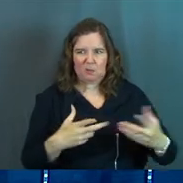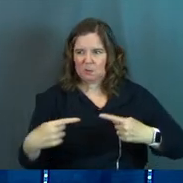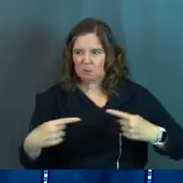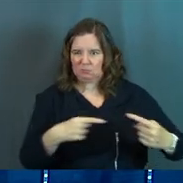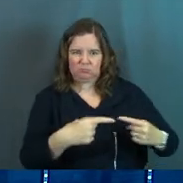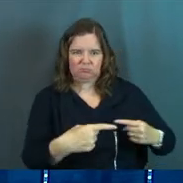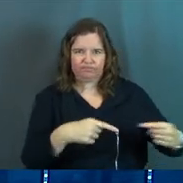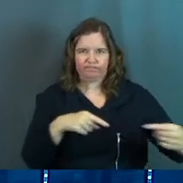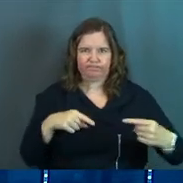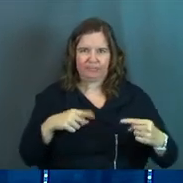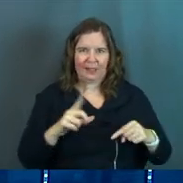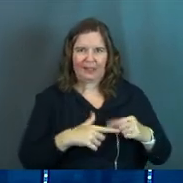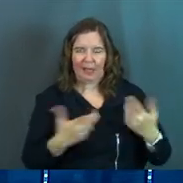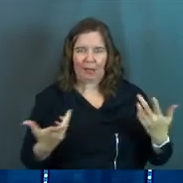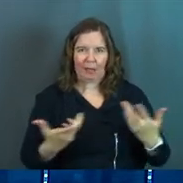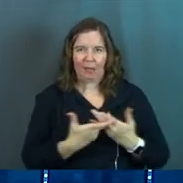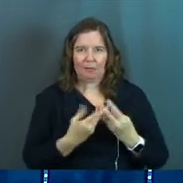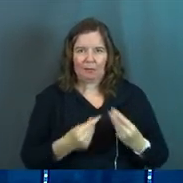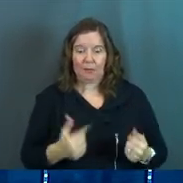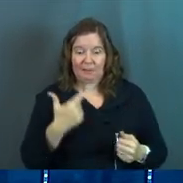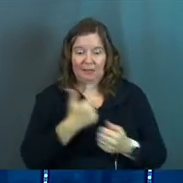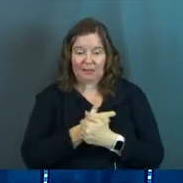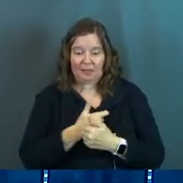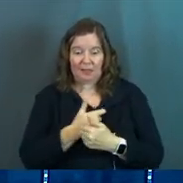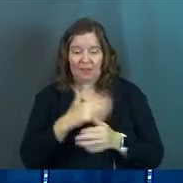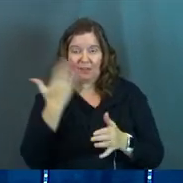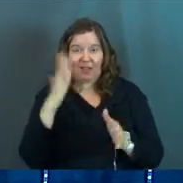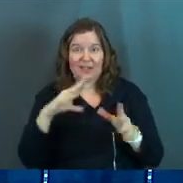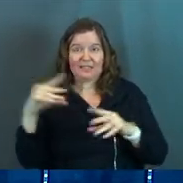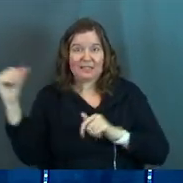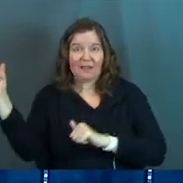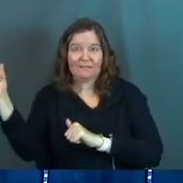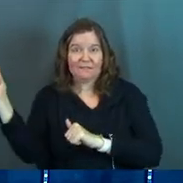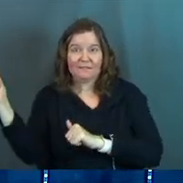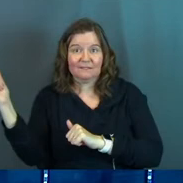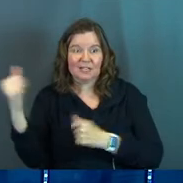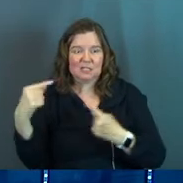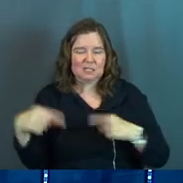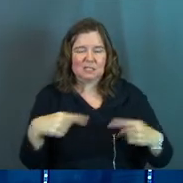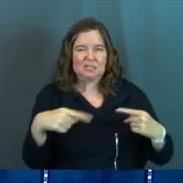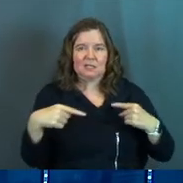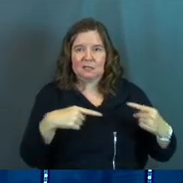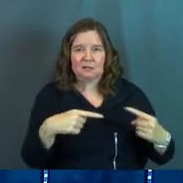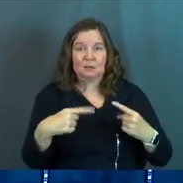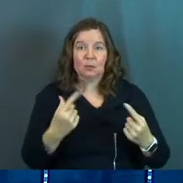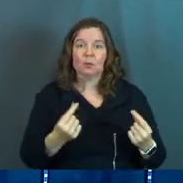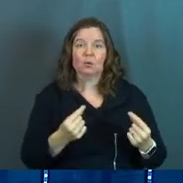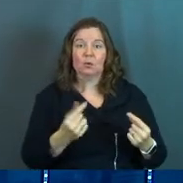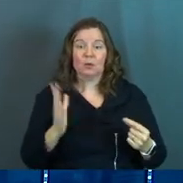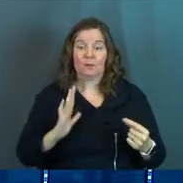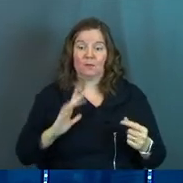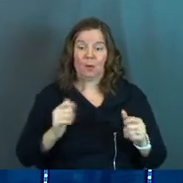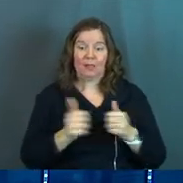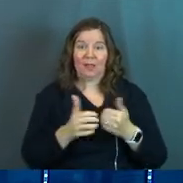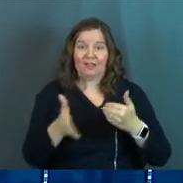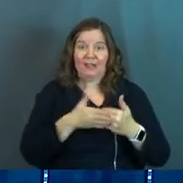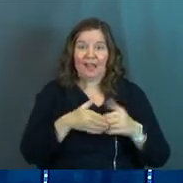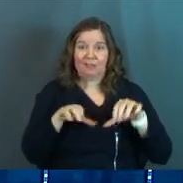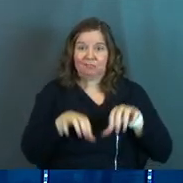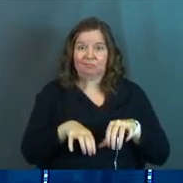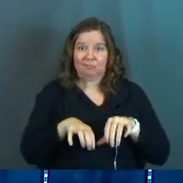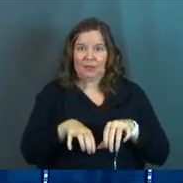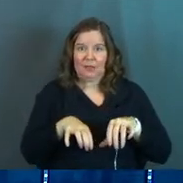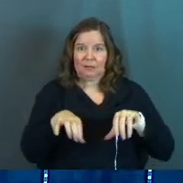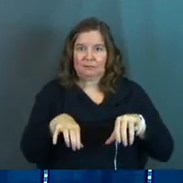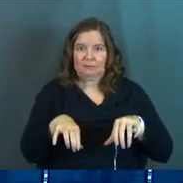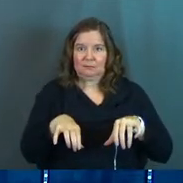and they can't reconcile anything because the love of God is left. And so what they do is they used to live next to each other and then they move